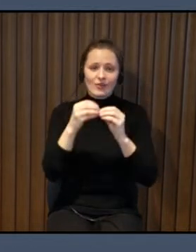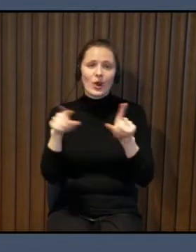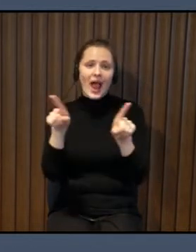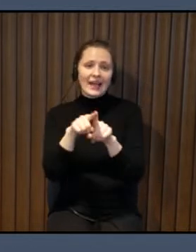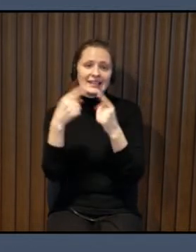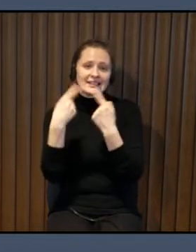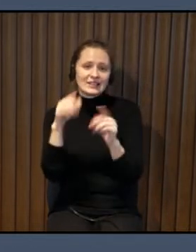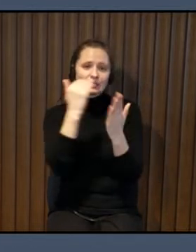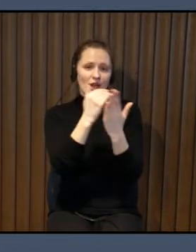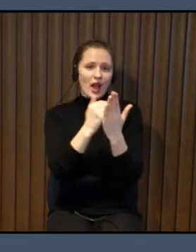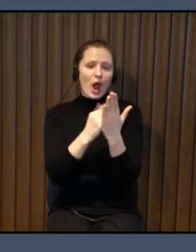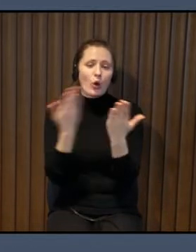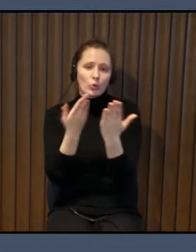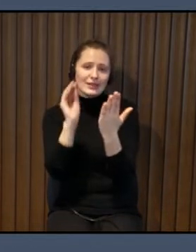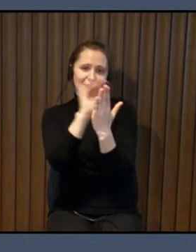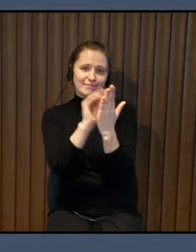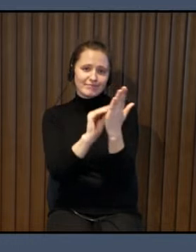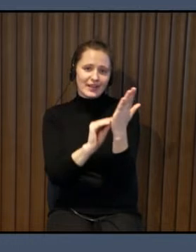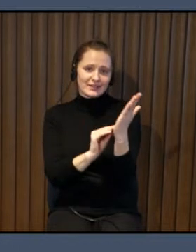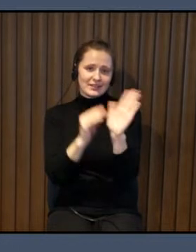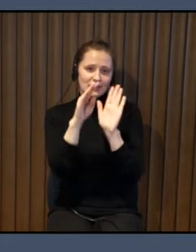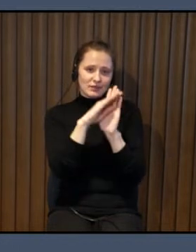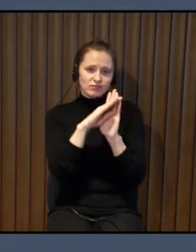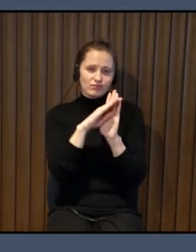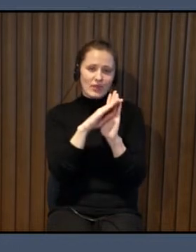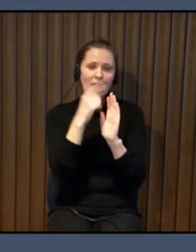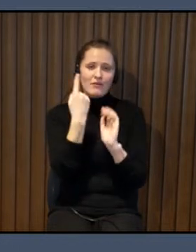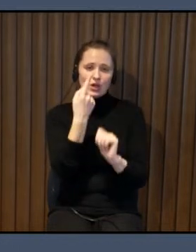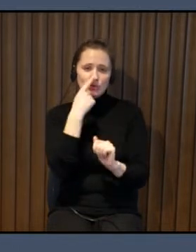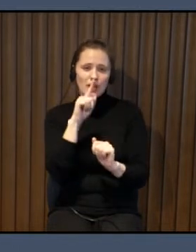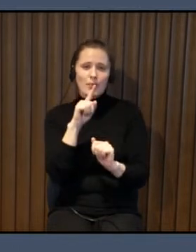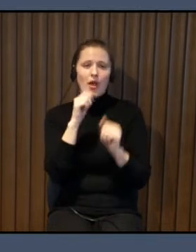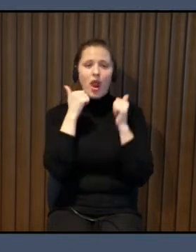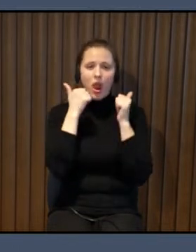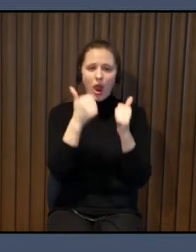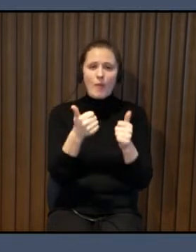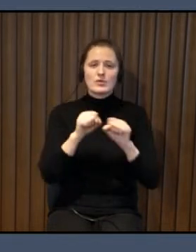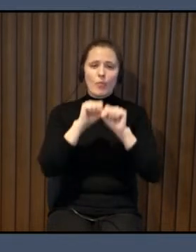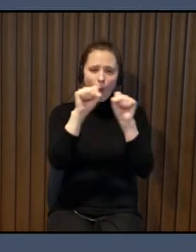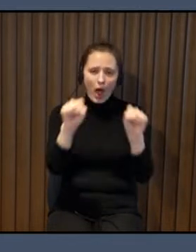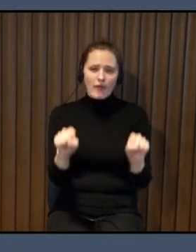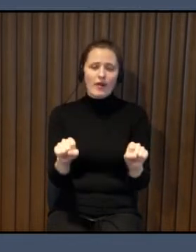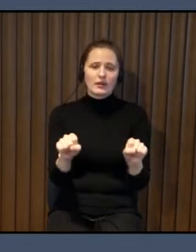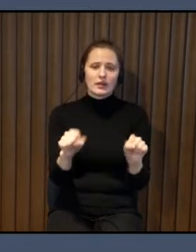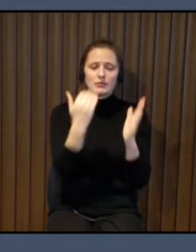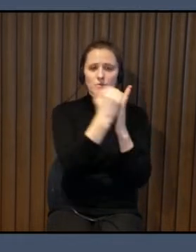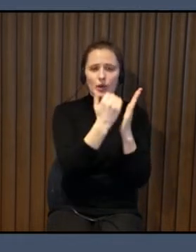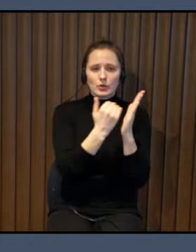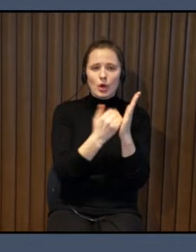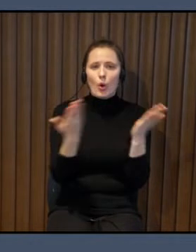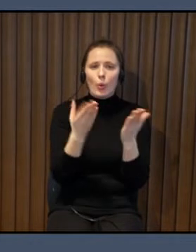this law foresees, other general principles should be observed in other legislative acts,